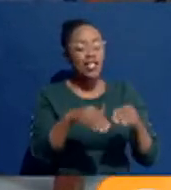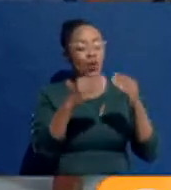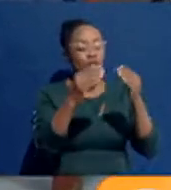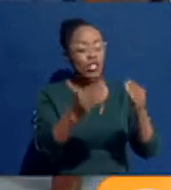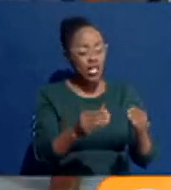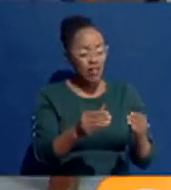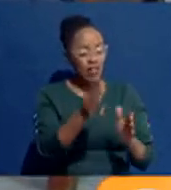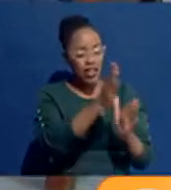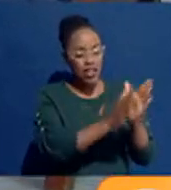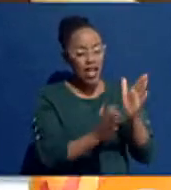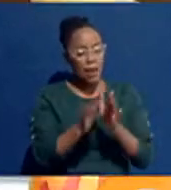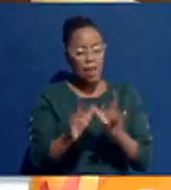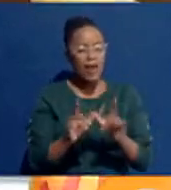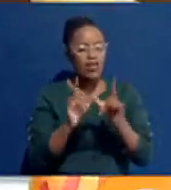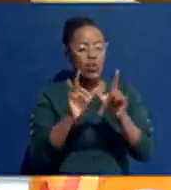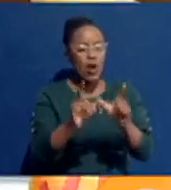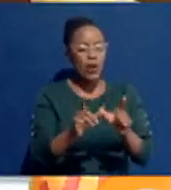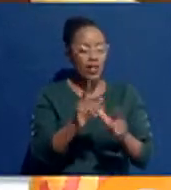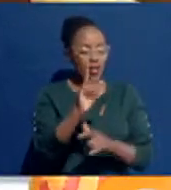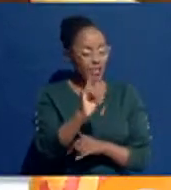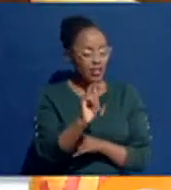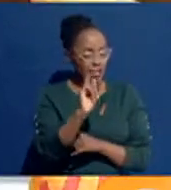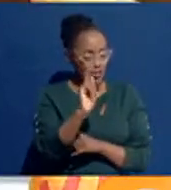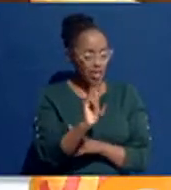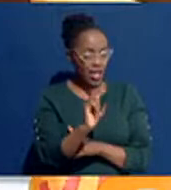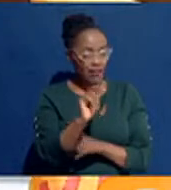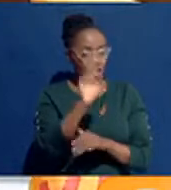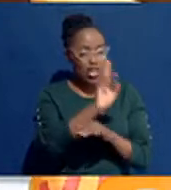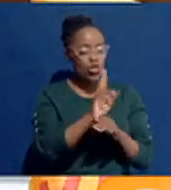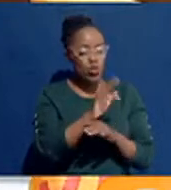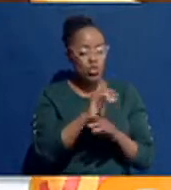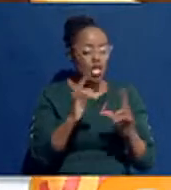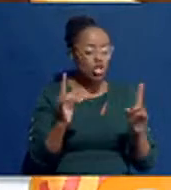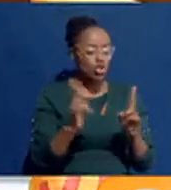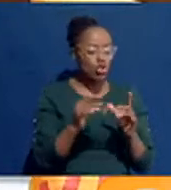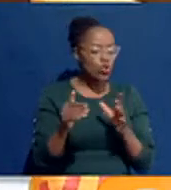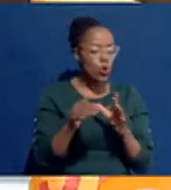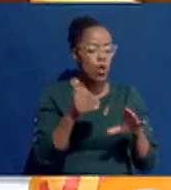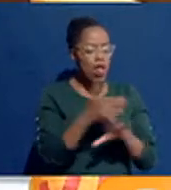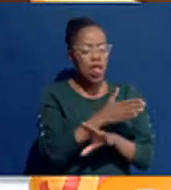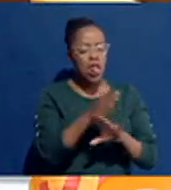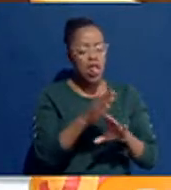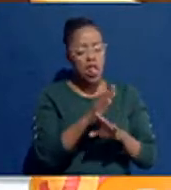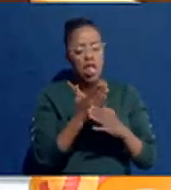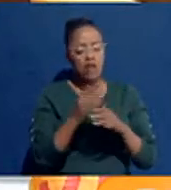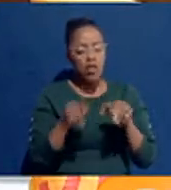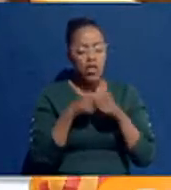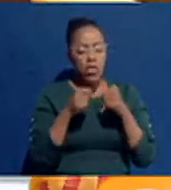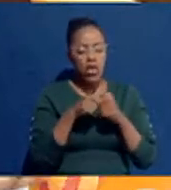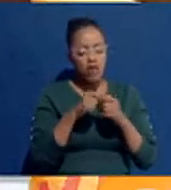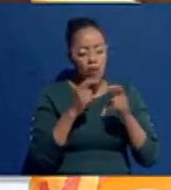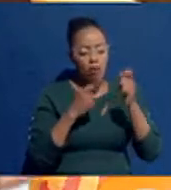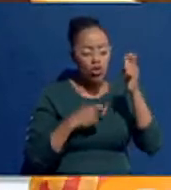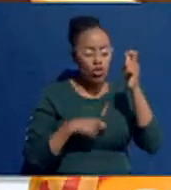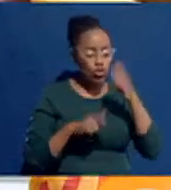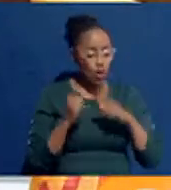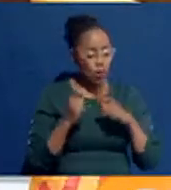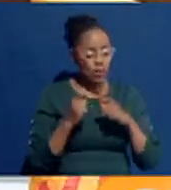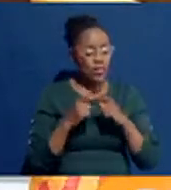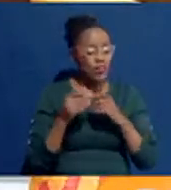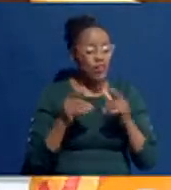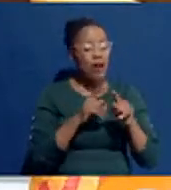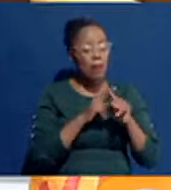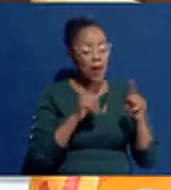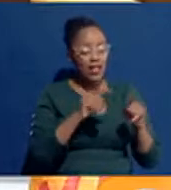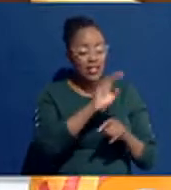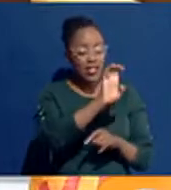a plan to award a tender using shortcuts, not the procurement process. And it came to the attention of the public and the